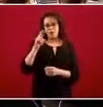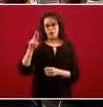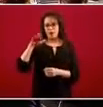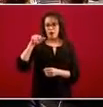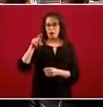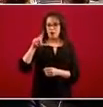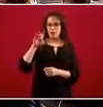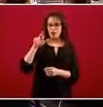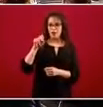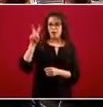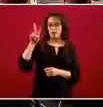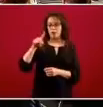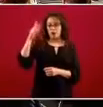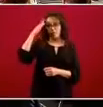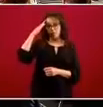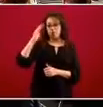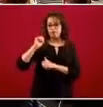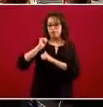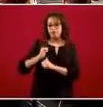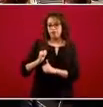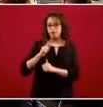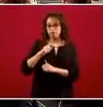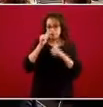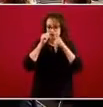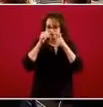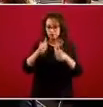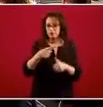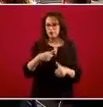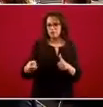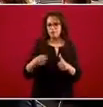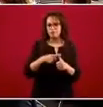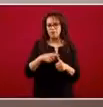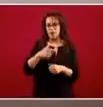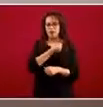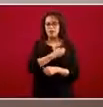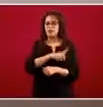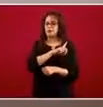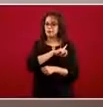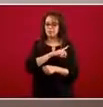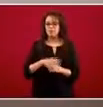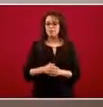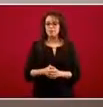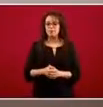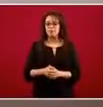Healthcare been implementing to fight COVID-19.